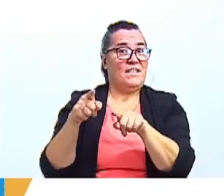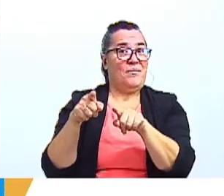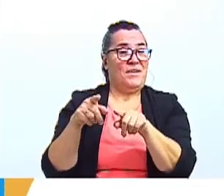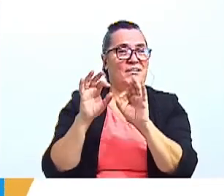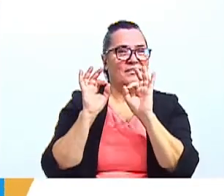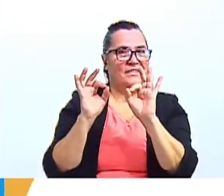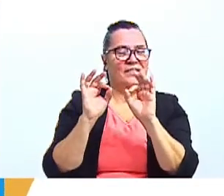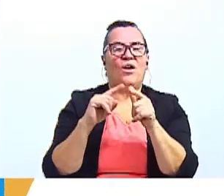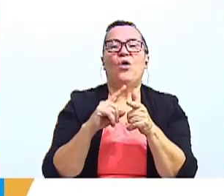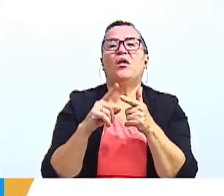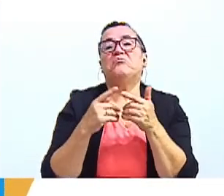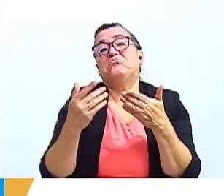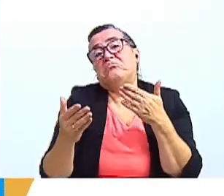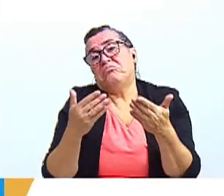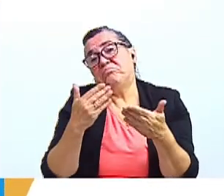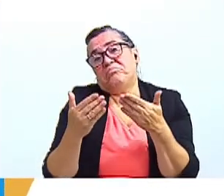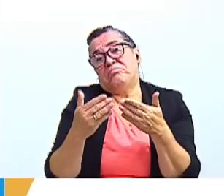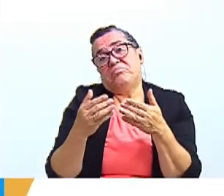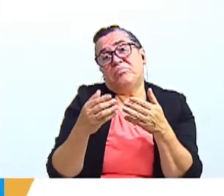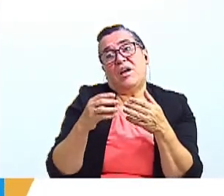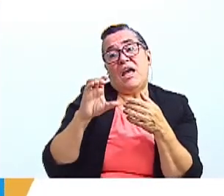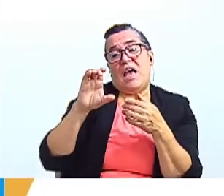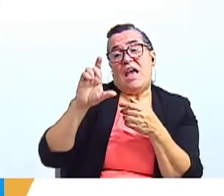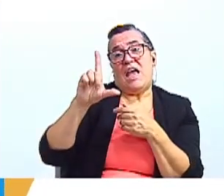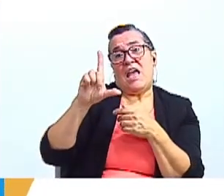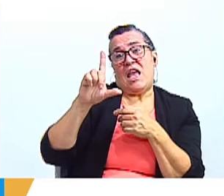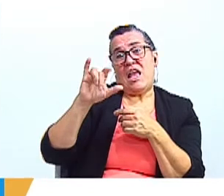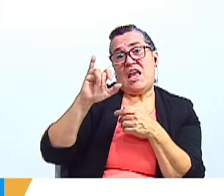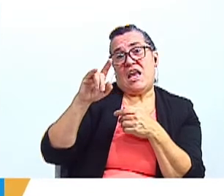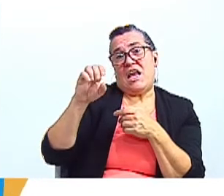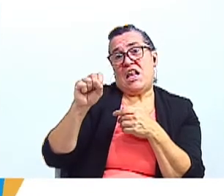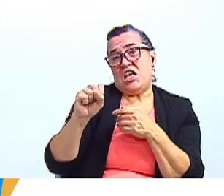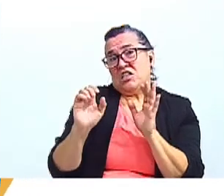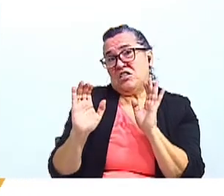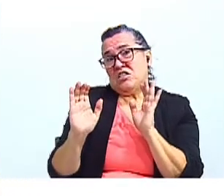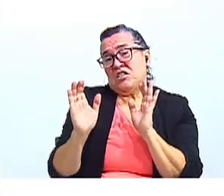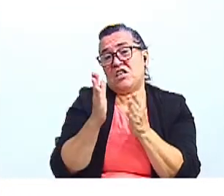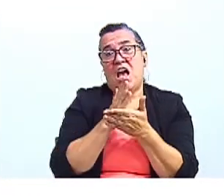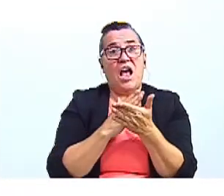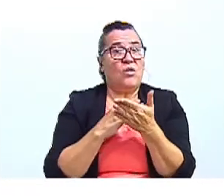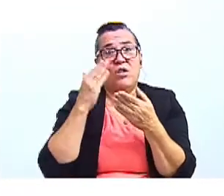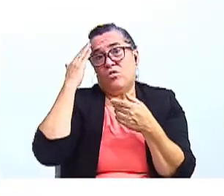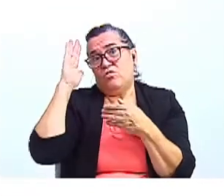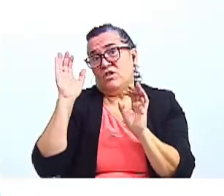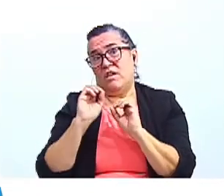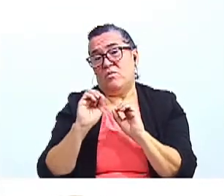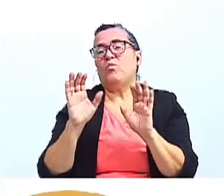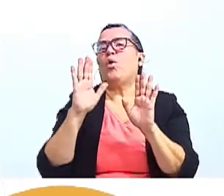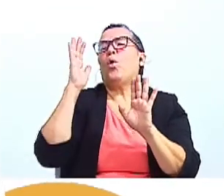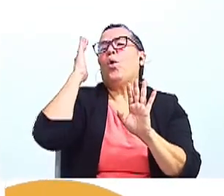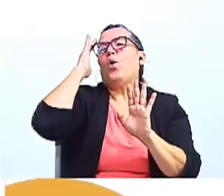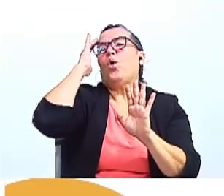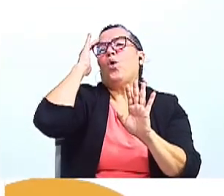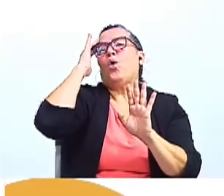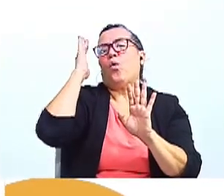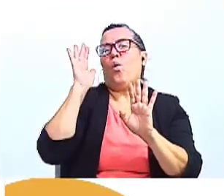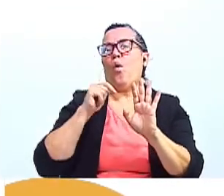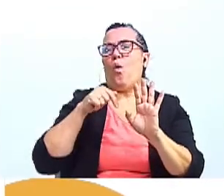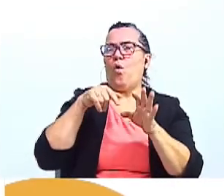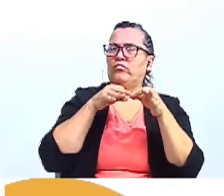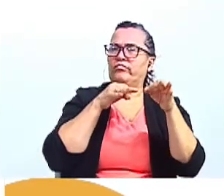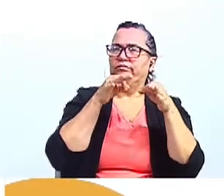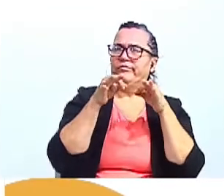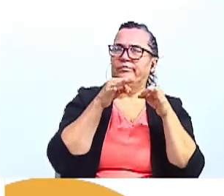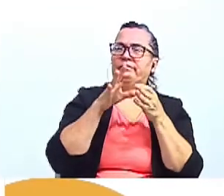Nice. Well, maybe cliques is a new word for us. It's something we don't know about, but don't worry, because today we're going to